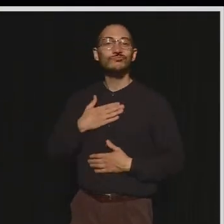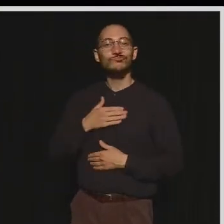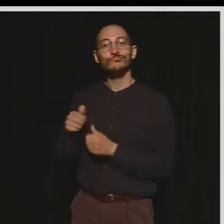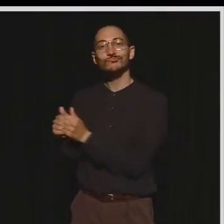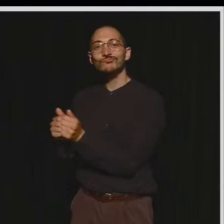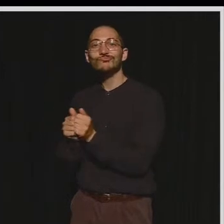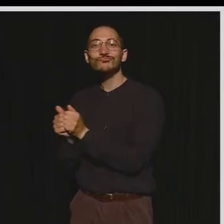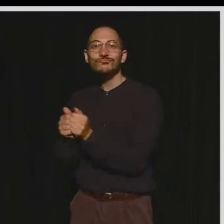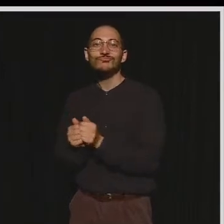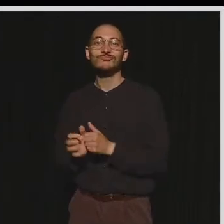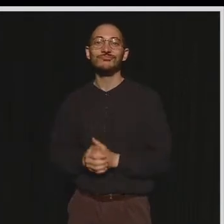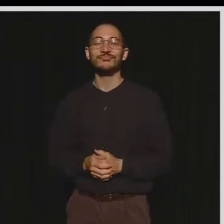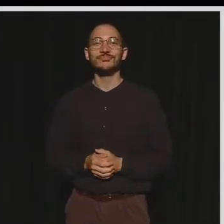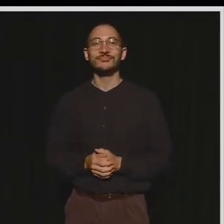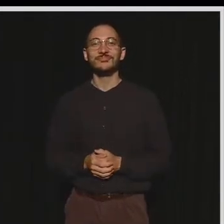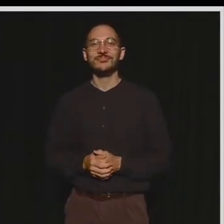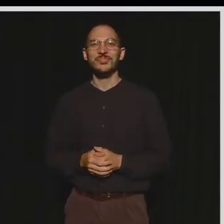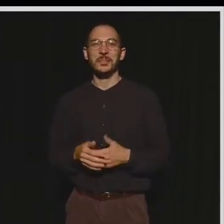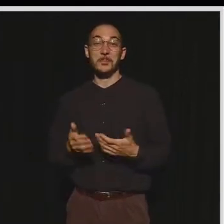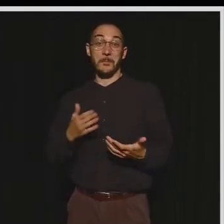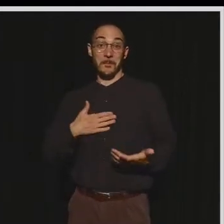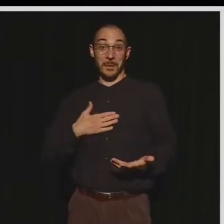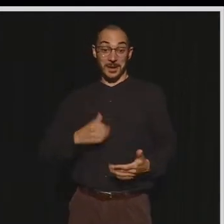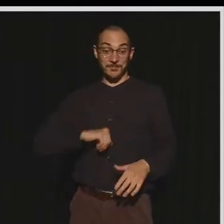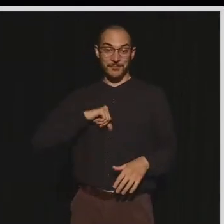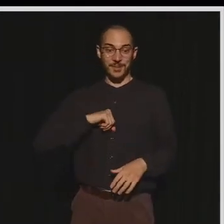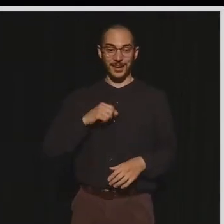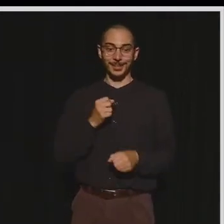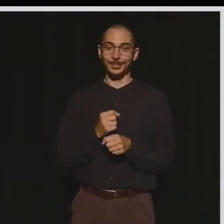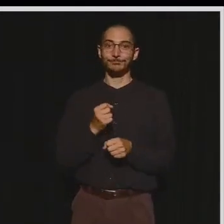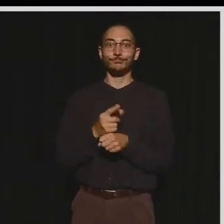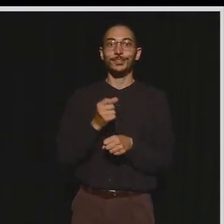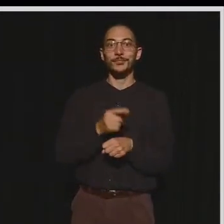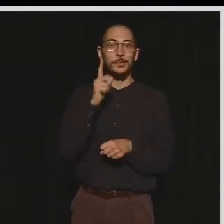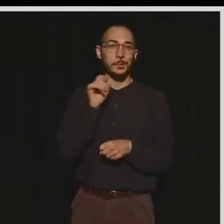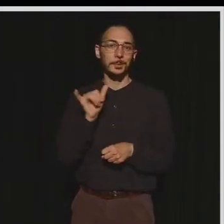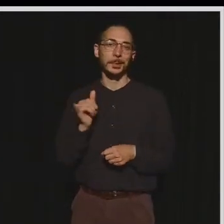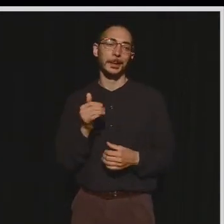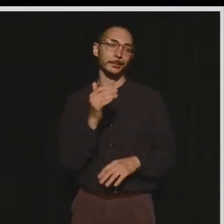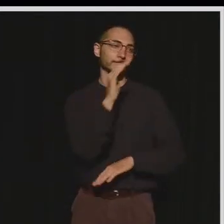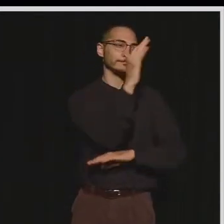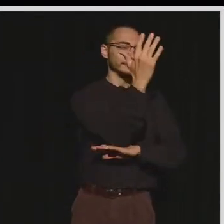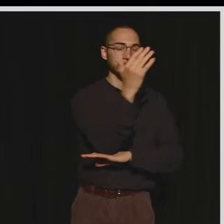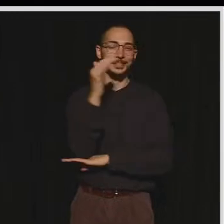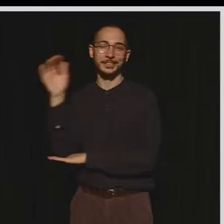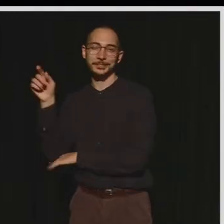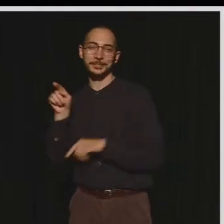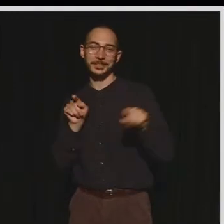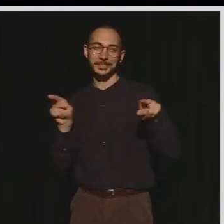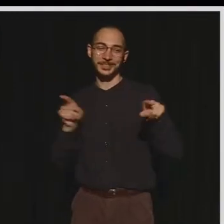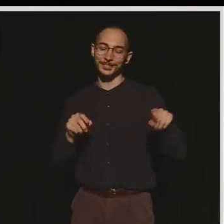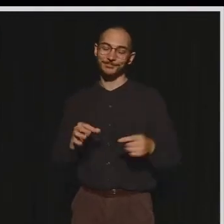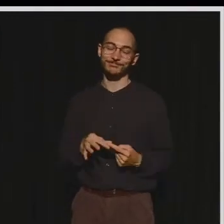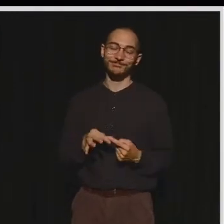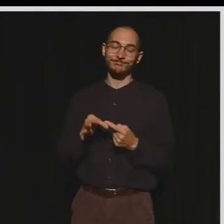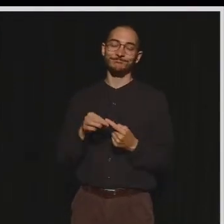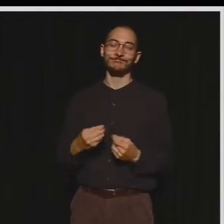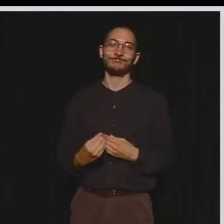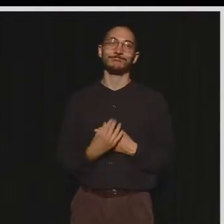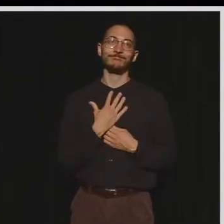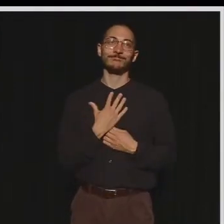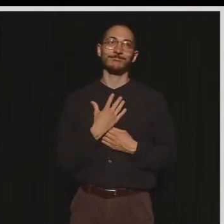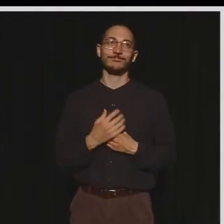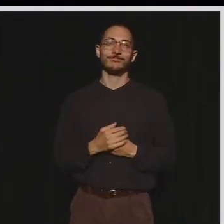really had sort of white gay male culture influences or underpinnings